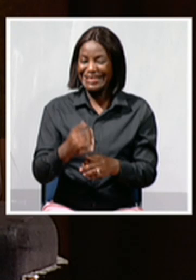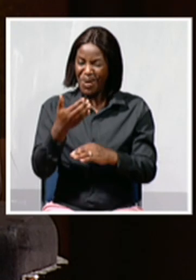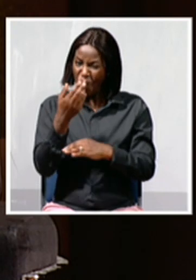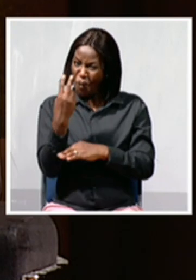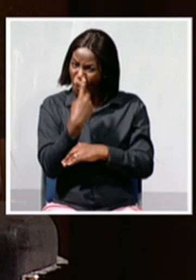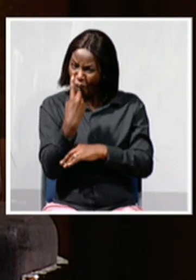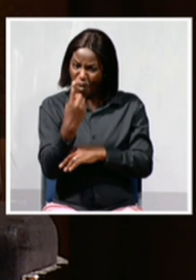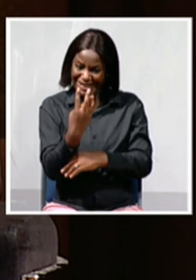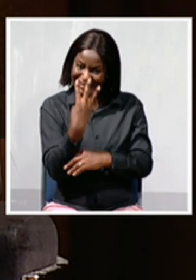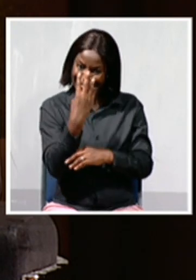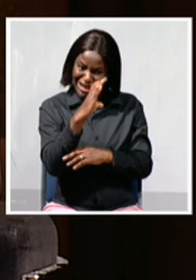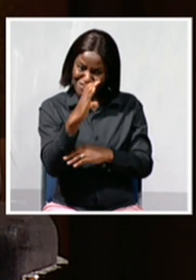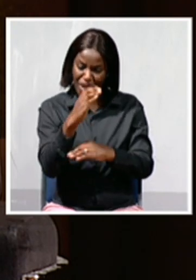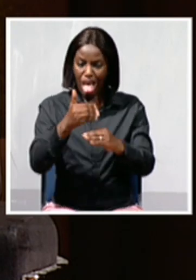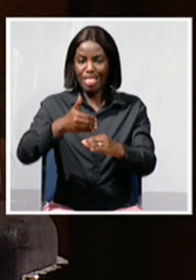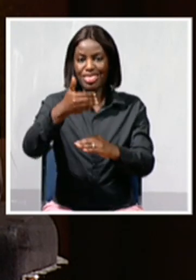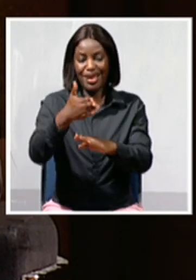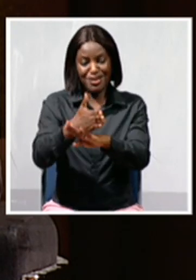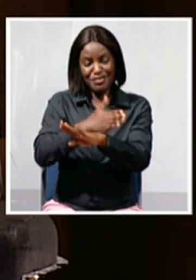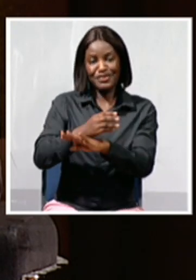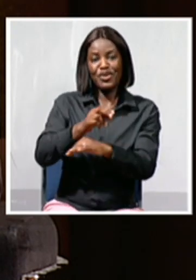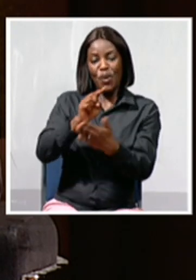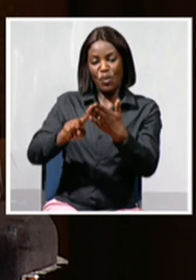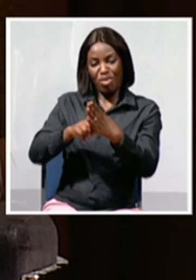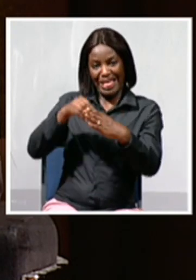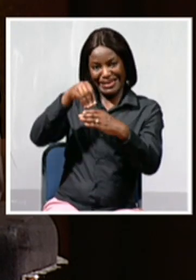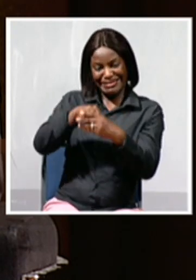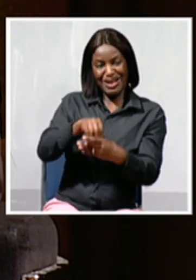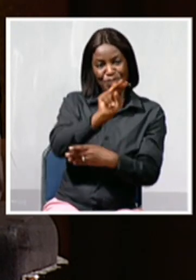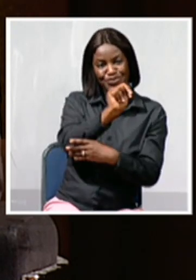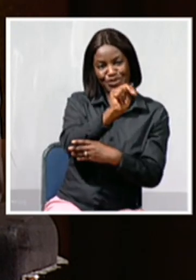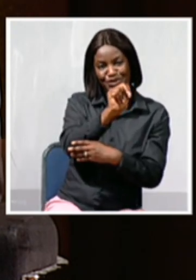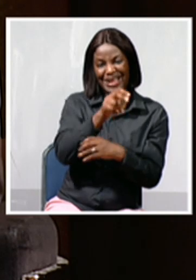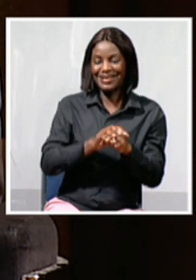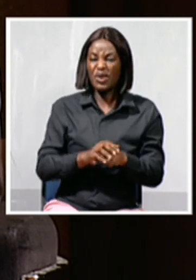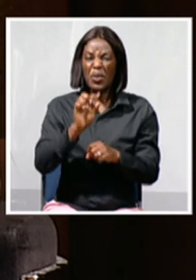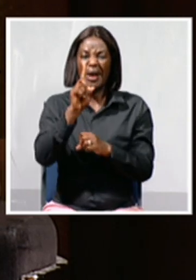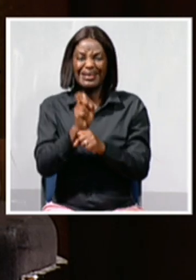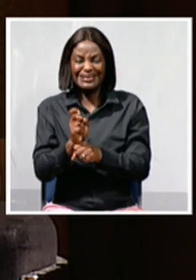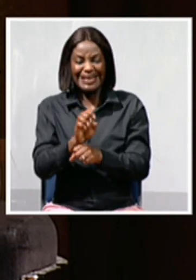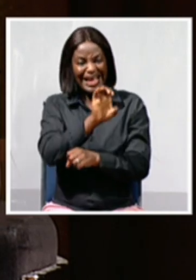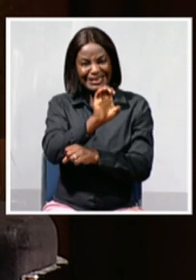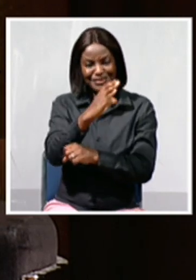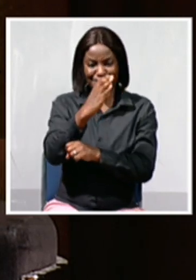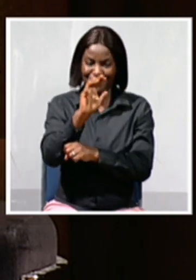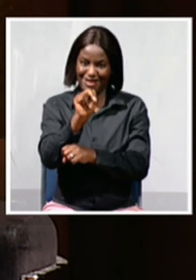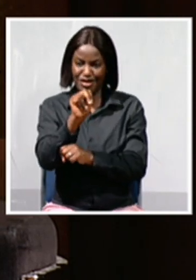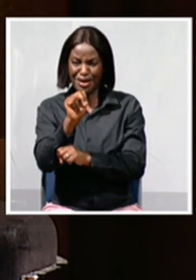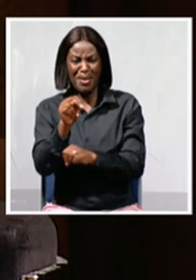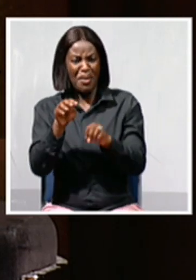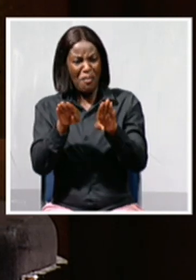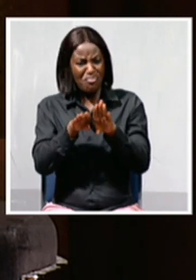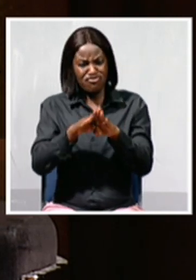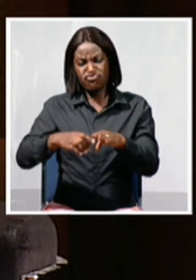go, we ask this question this evening: what progress has the ECN made, and how ready are